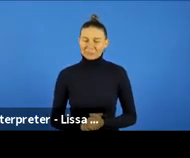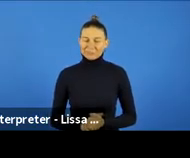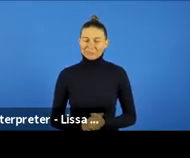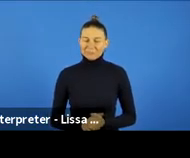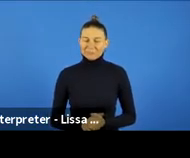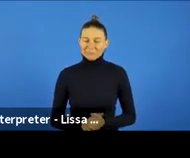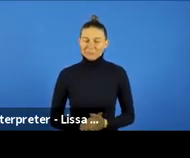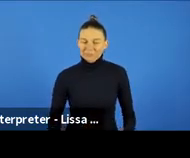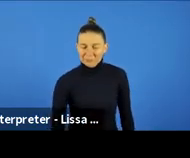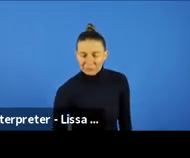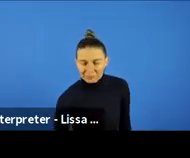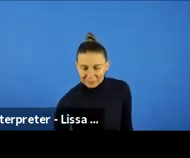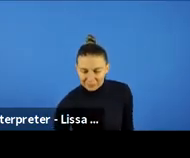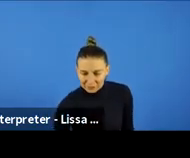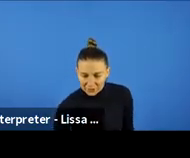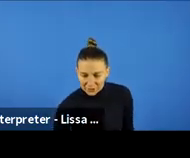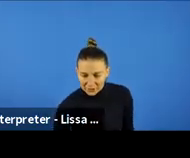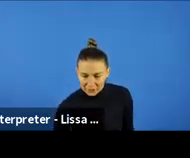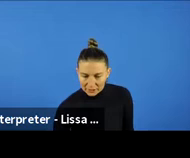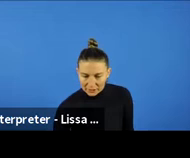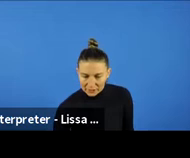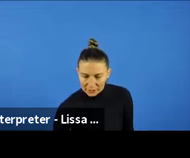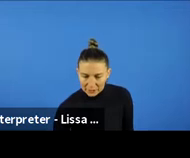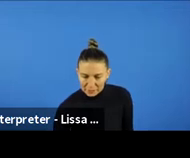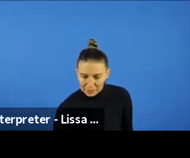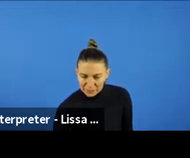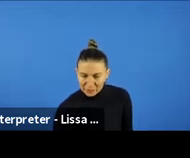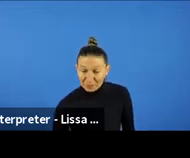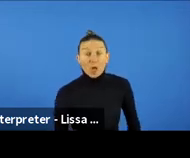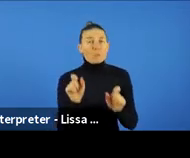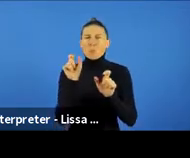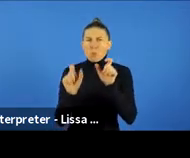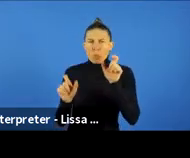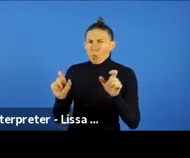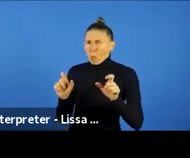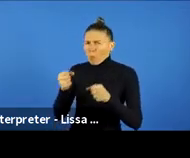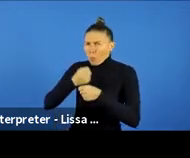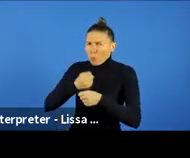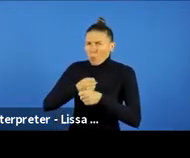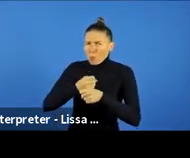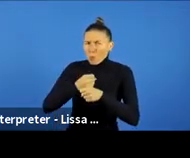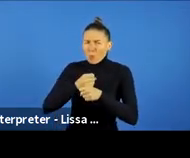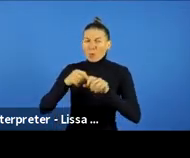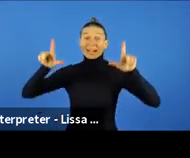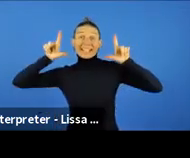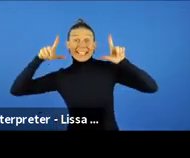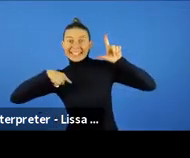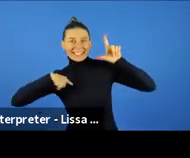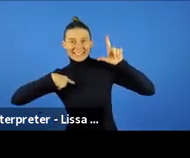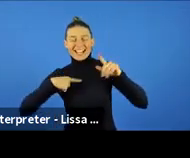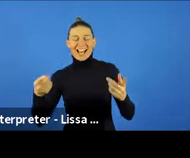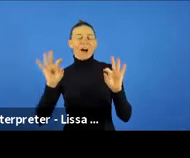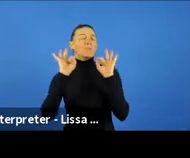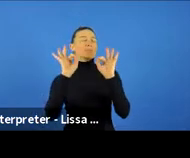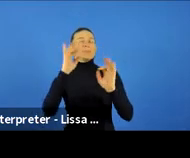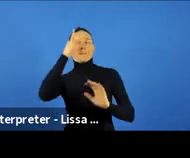And I would just want to take some time to highlight also the dream team behind the solution, because they are the ones that are really like